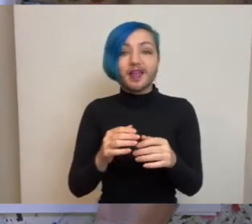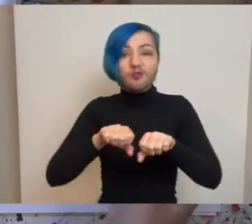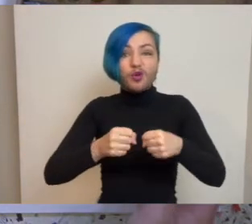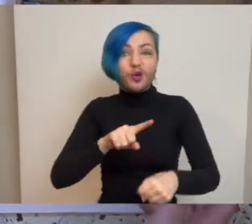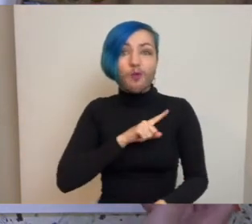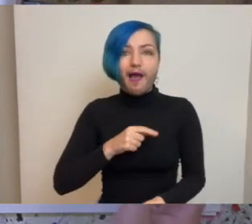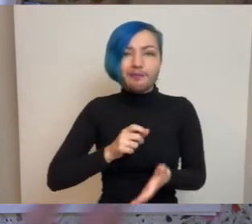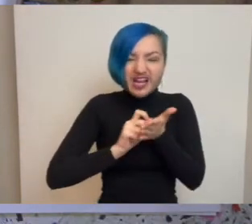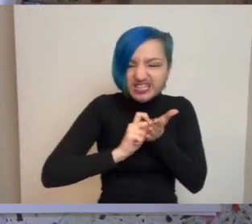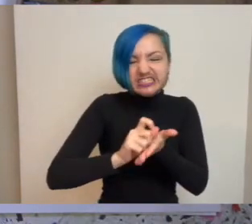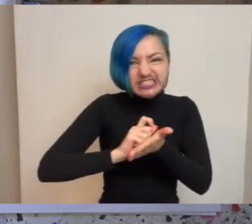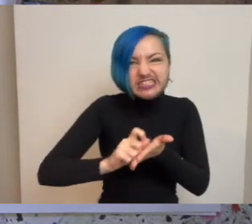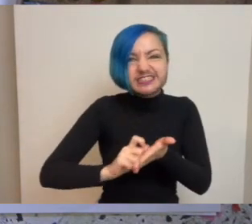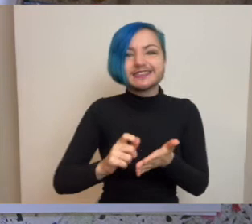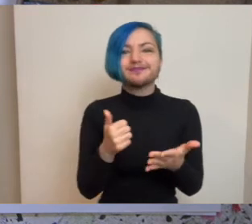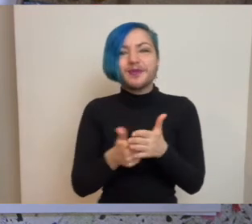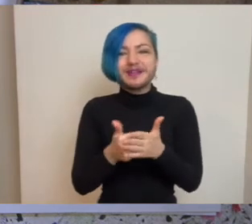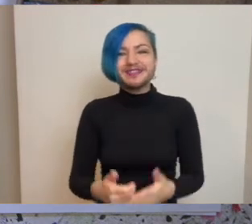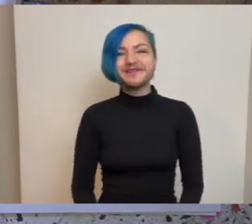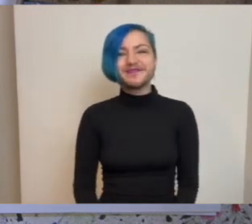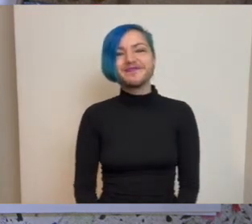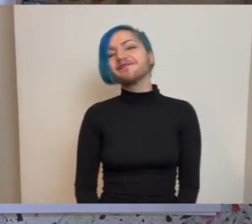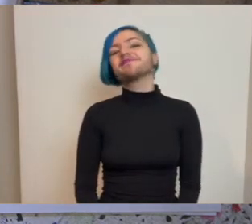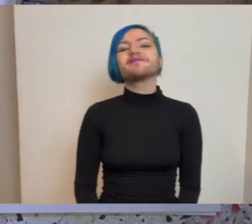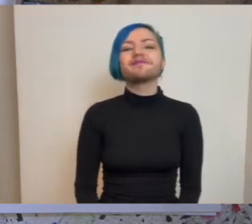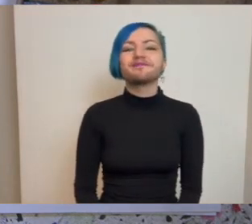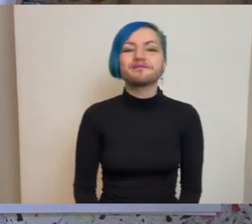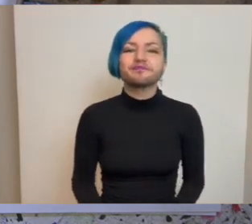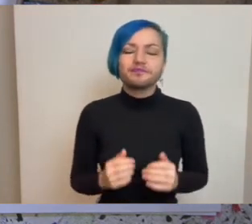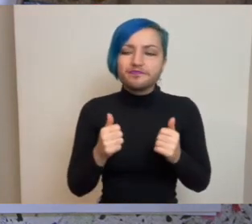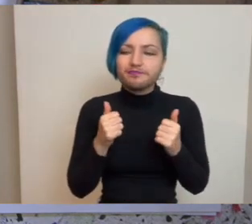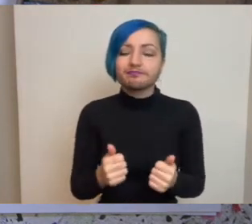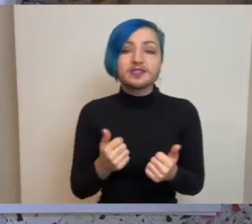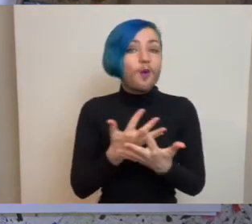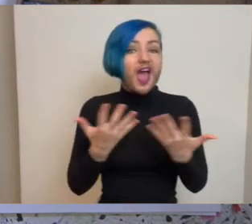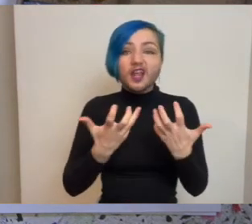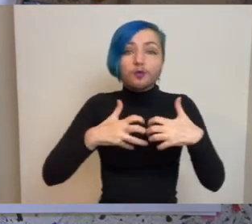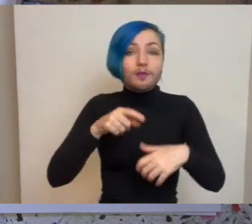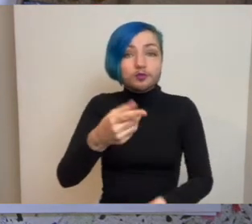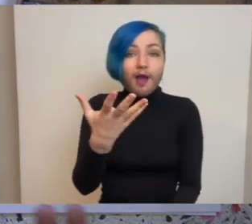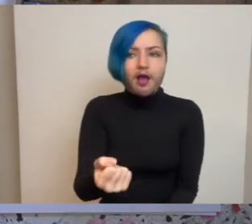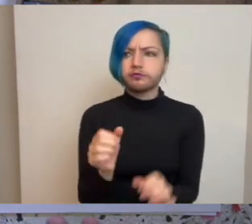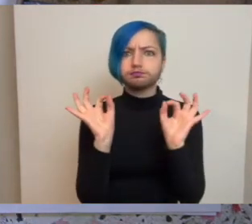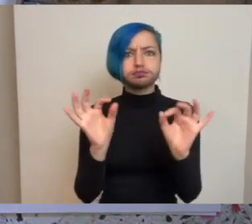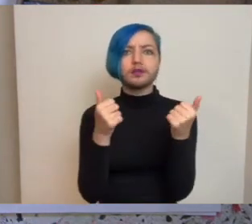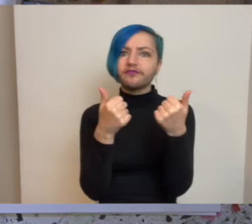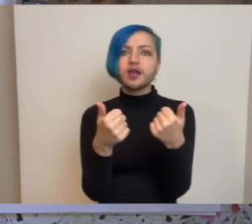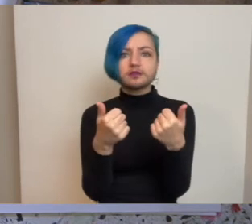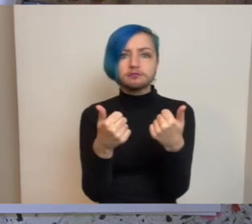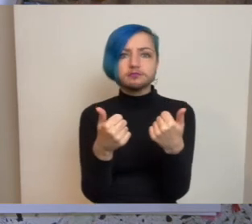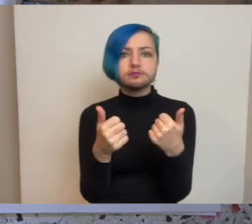hard. That's why I'm always a big fan of those. But yeah, whatever equipment you've got today is